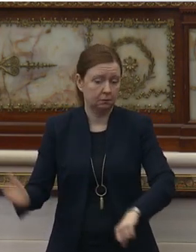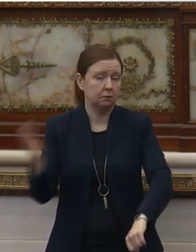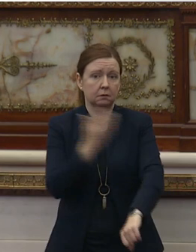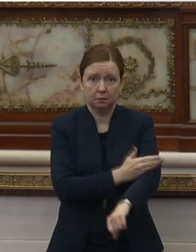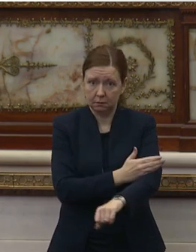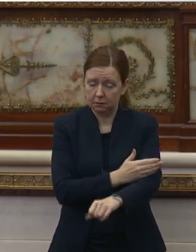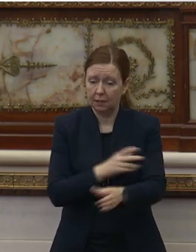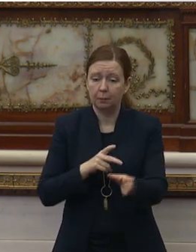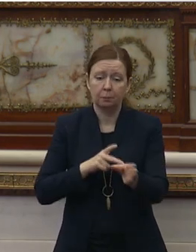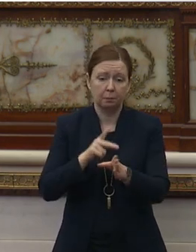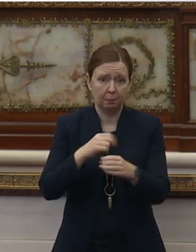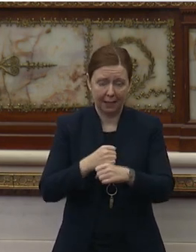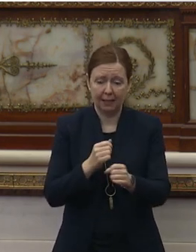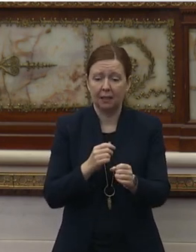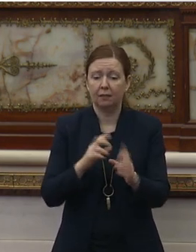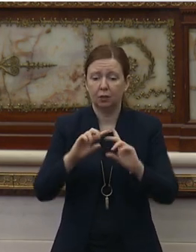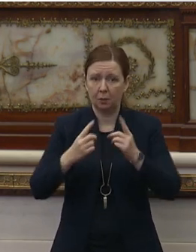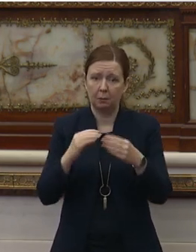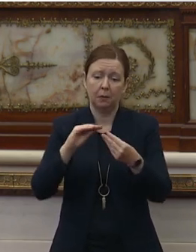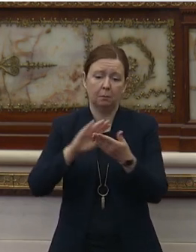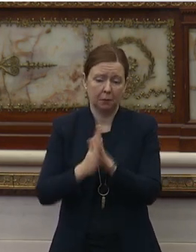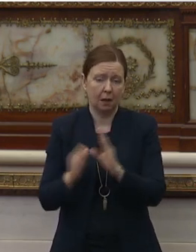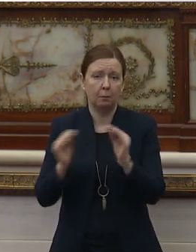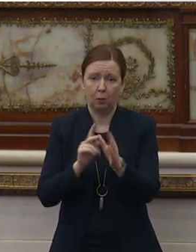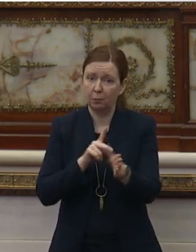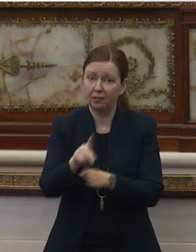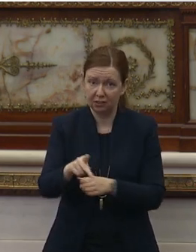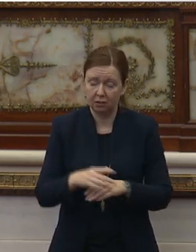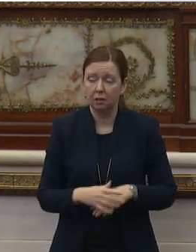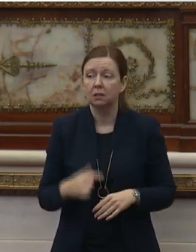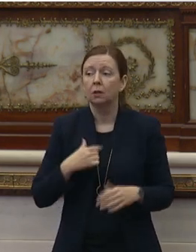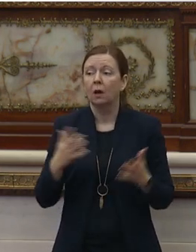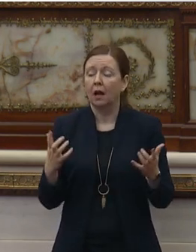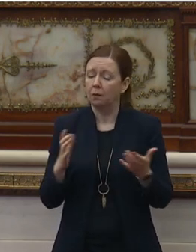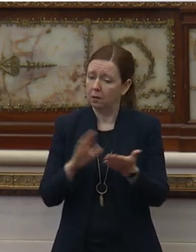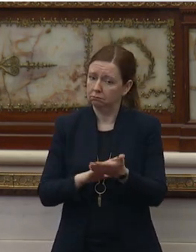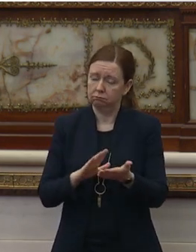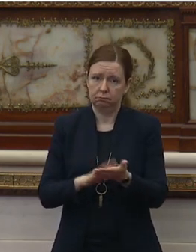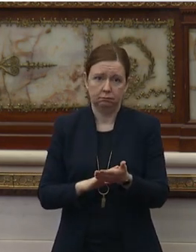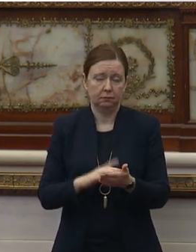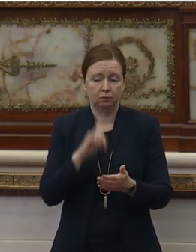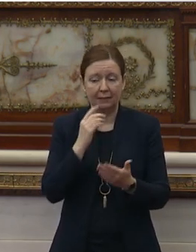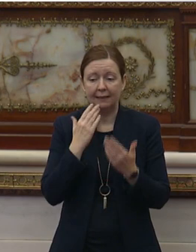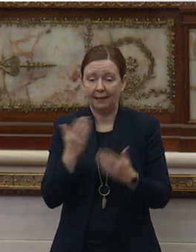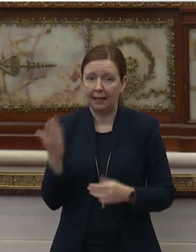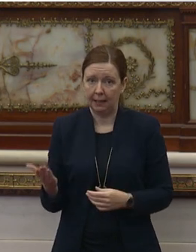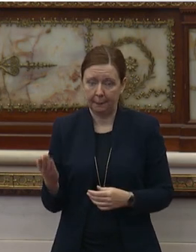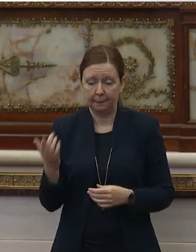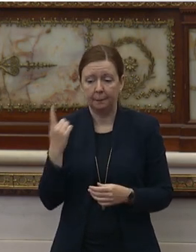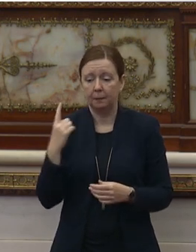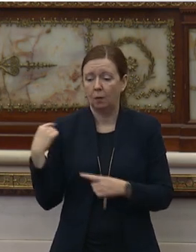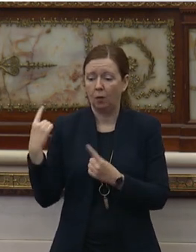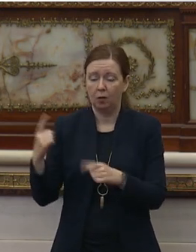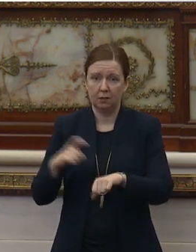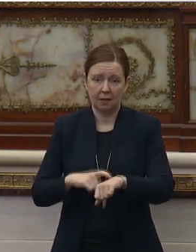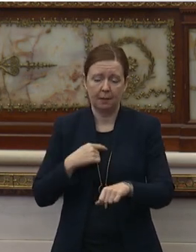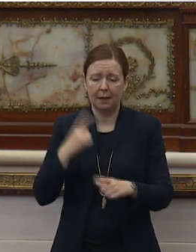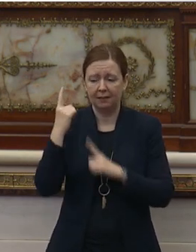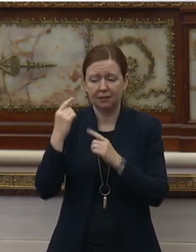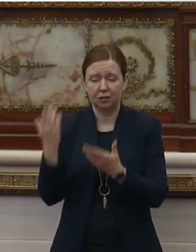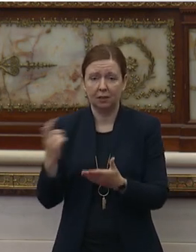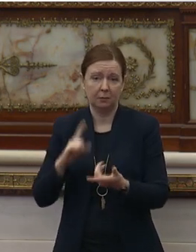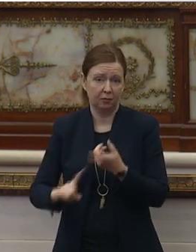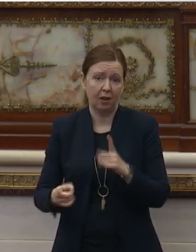strides in professionalizing the Department of License and Inspection. So I want to join the choir and really thank him. Over time, I considered him